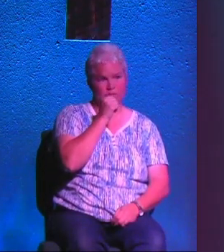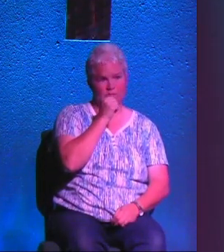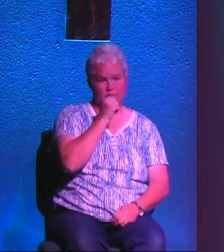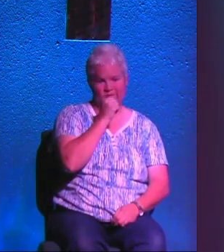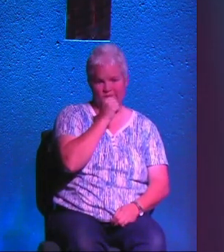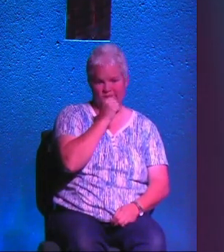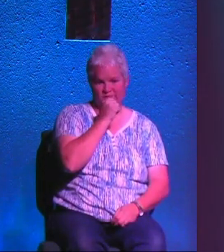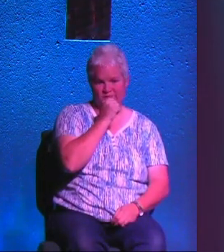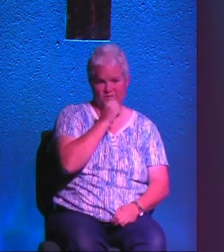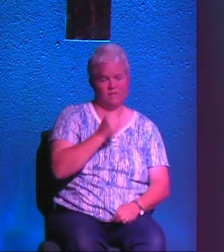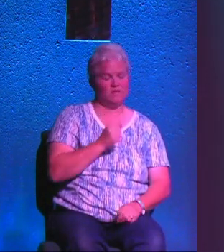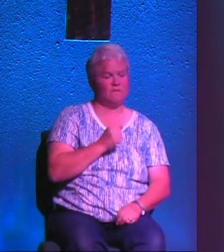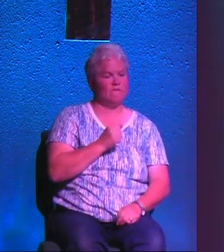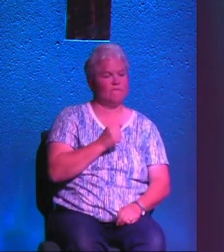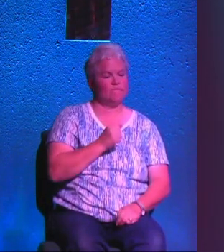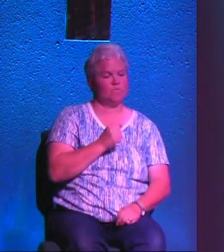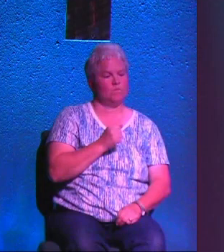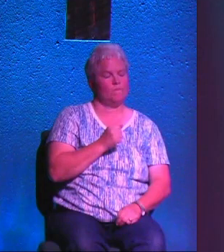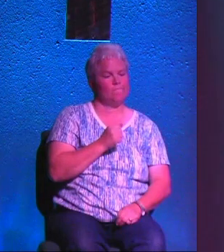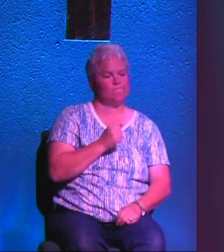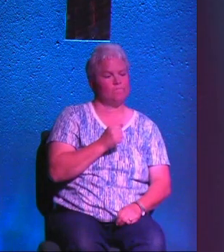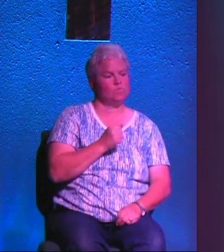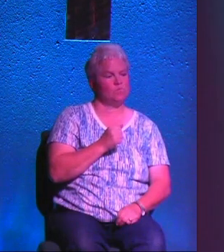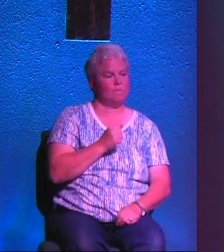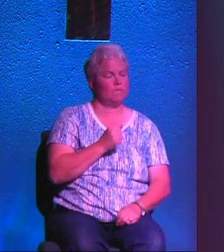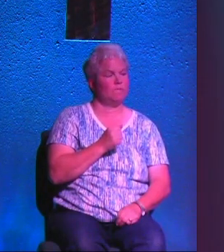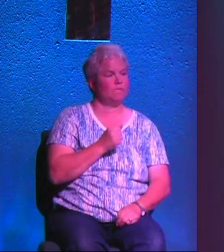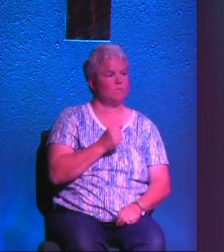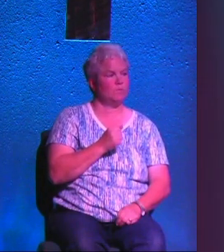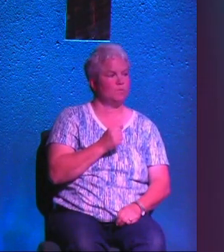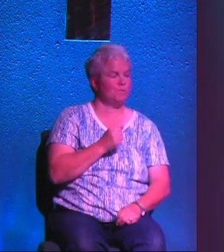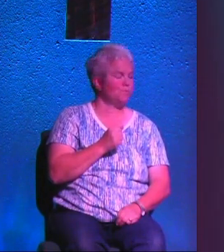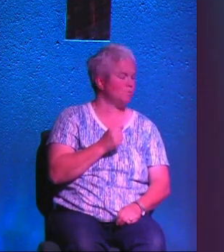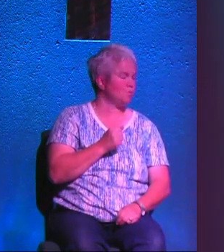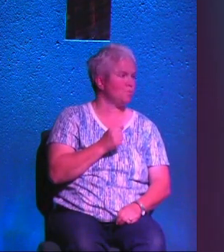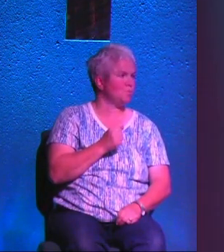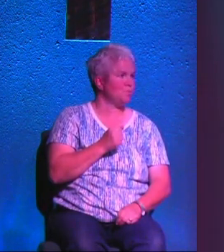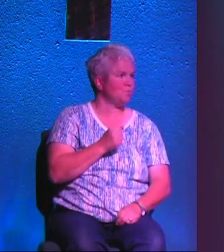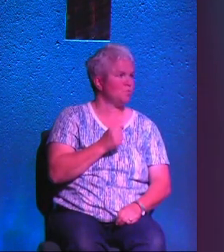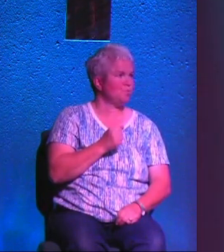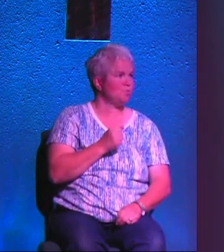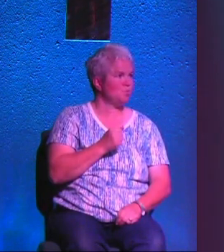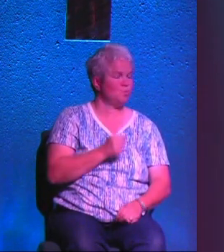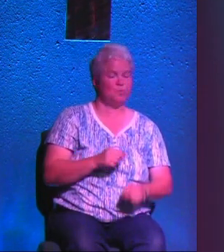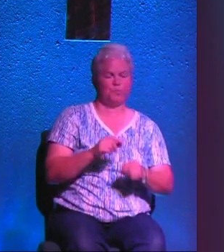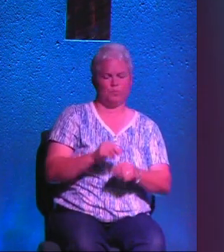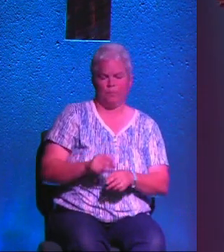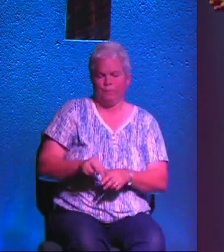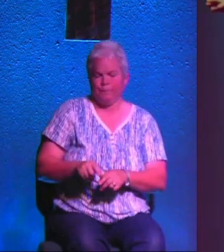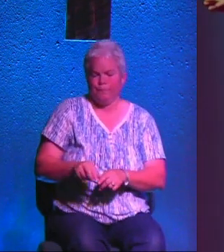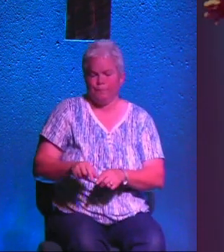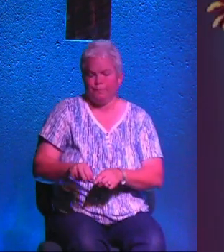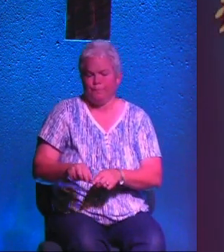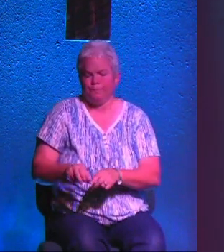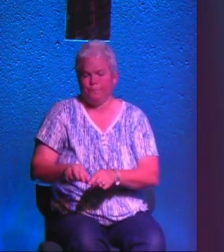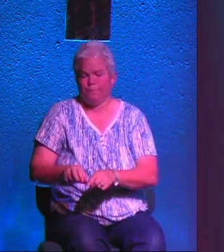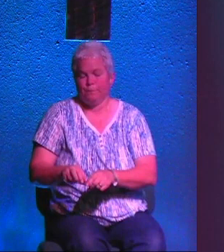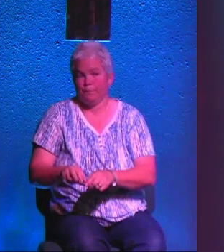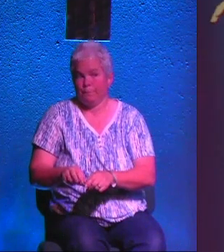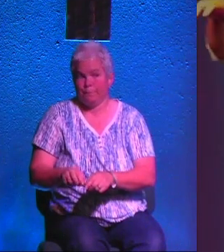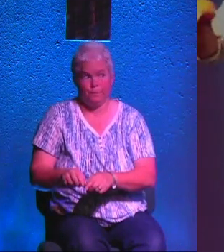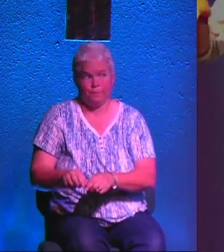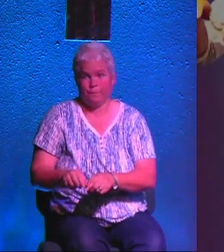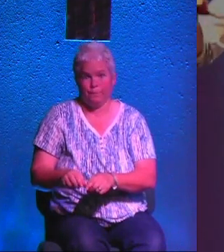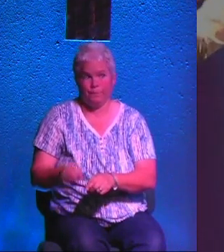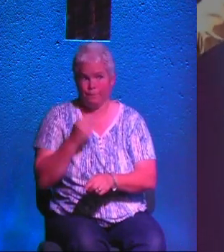it, right? I wonder how close I could get to that. I can kind of flirt with it. I'm not going to go over to the edge, and